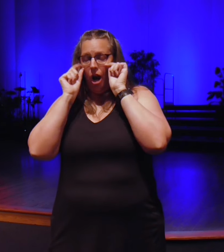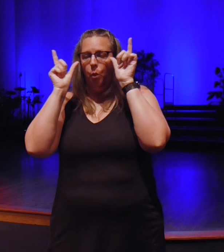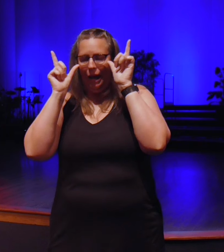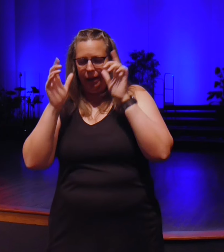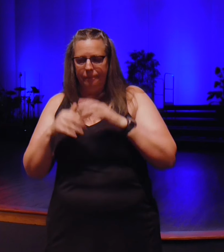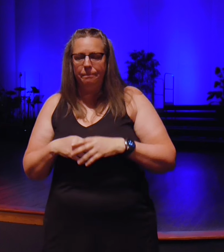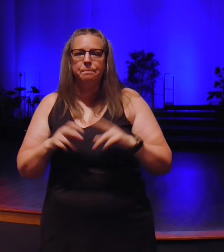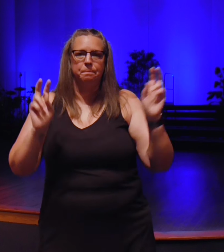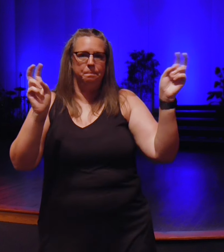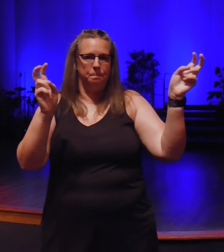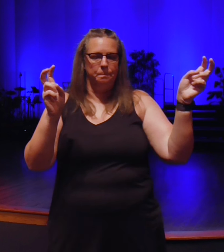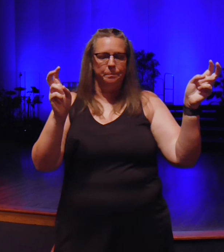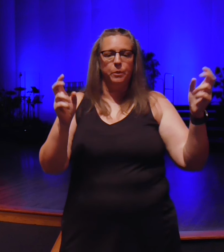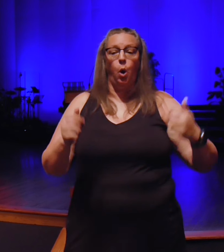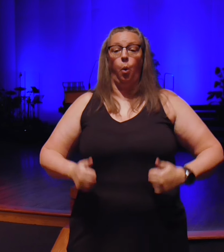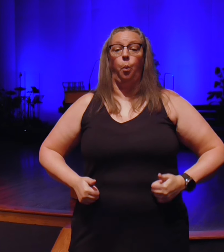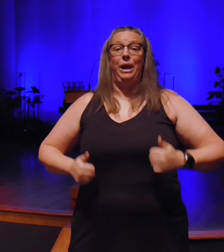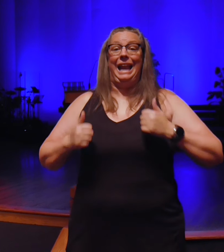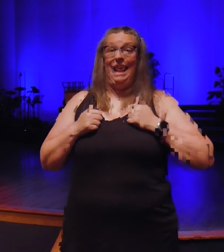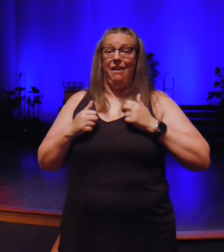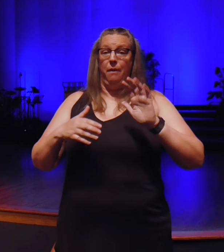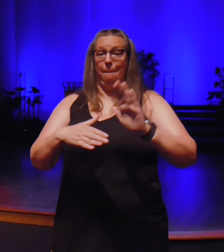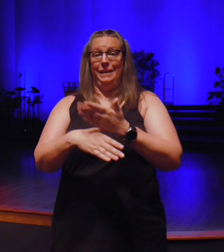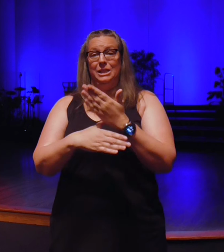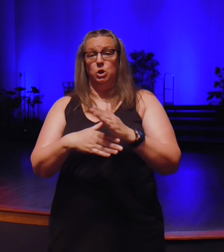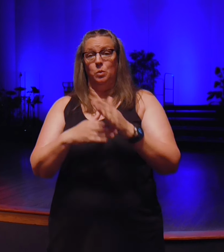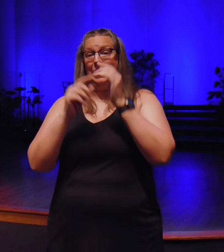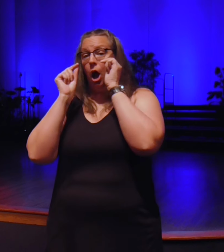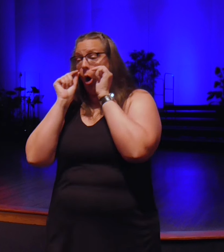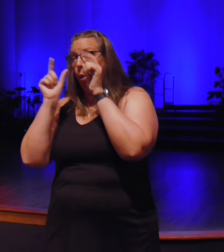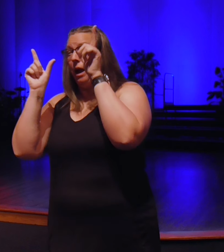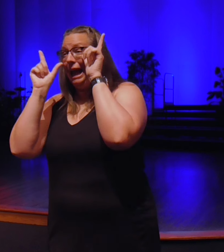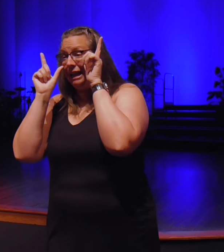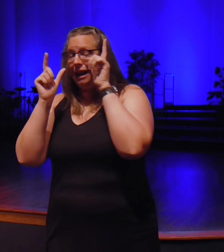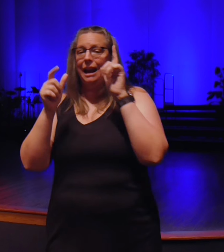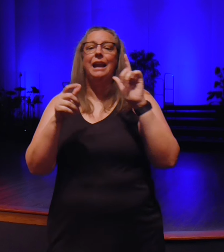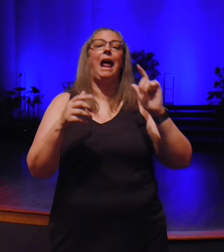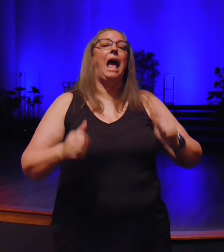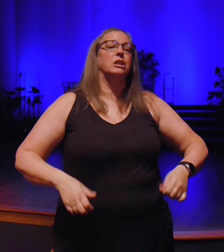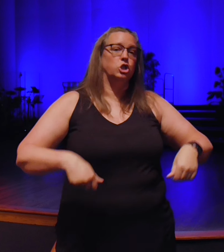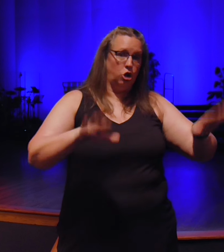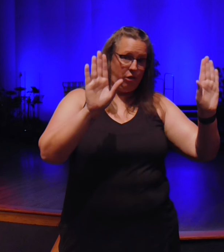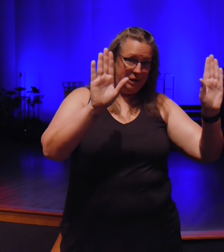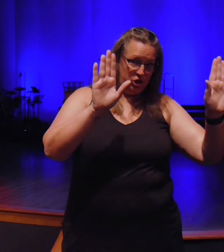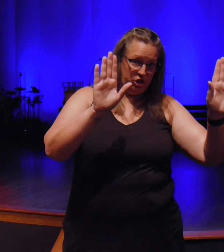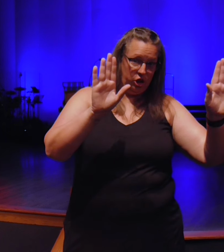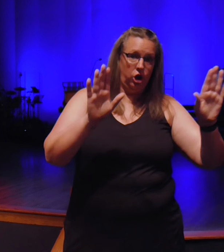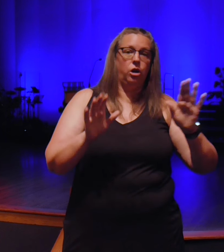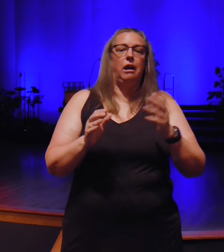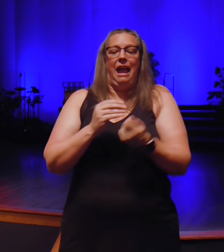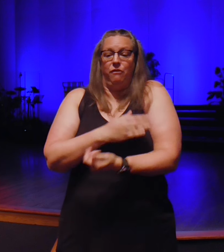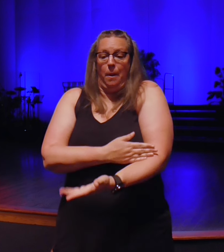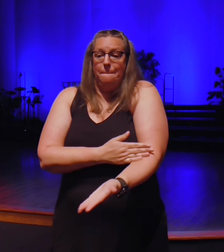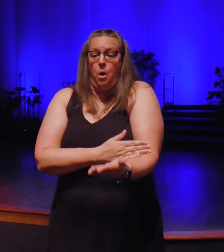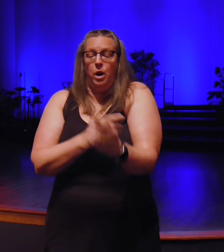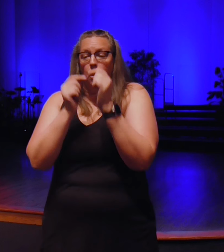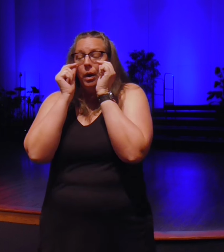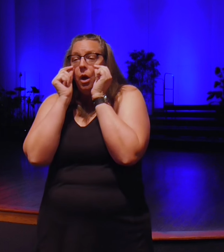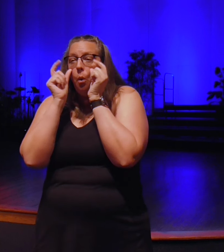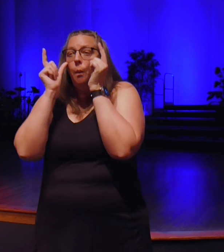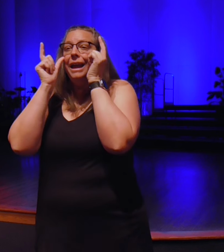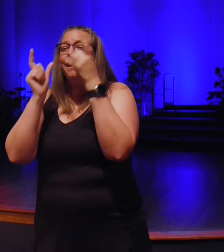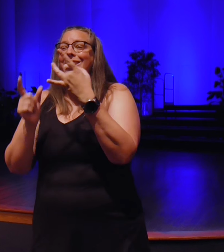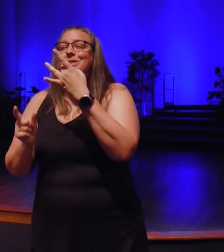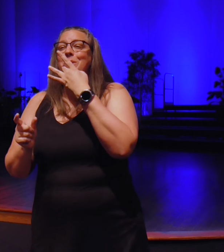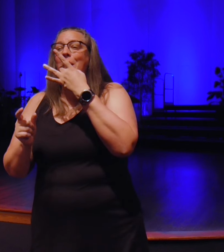We live between the act of awakening and the act of surrender. Each morning we awaken to the light and the invitation